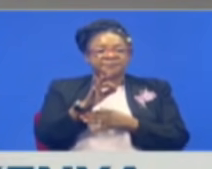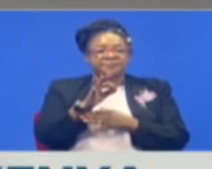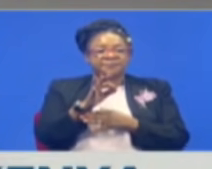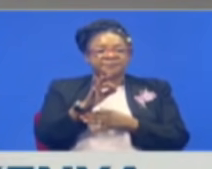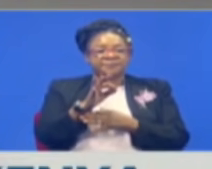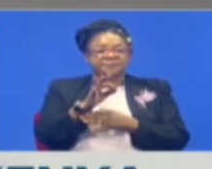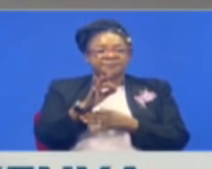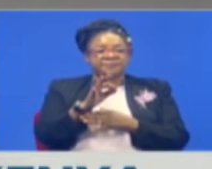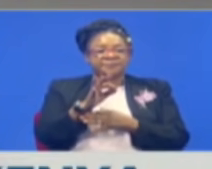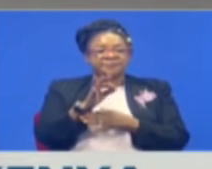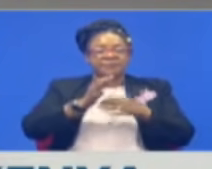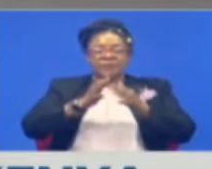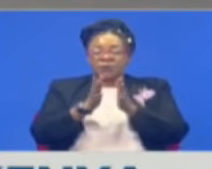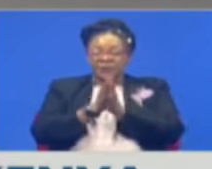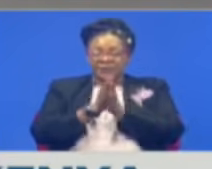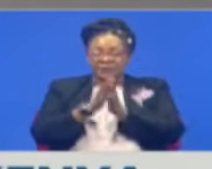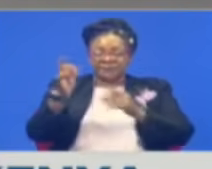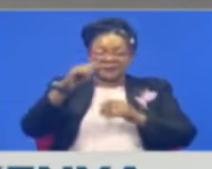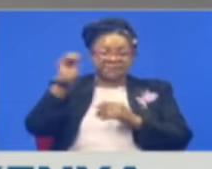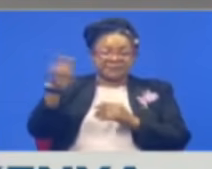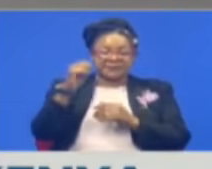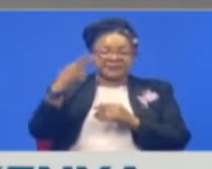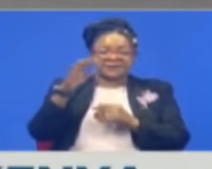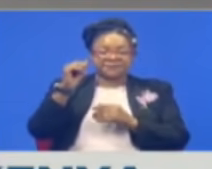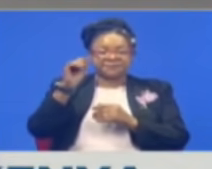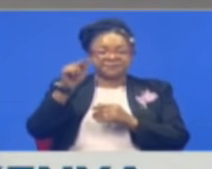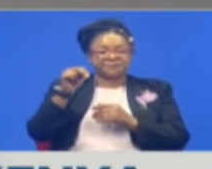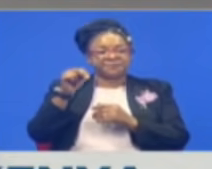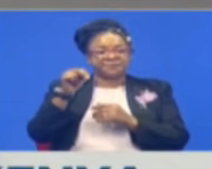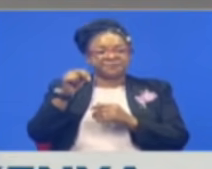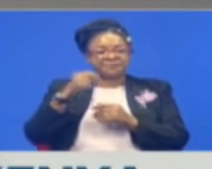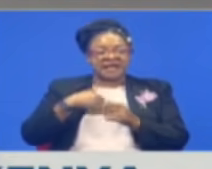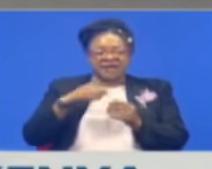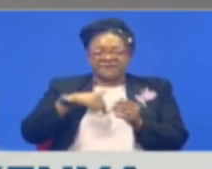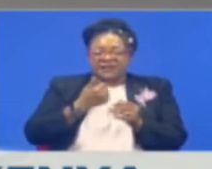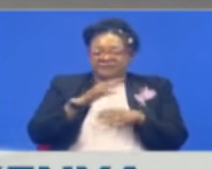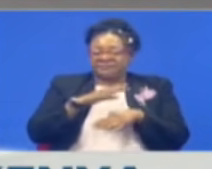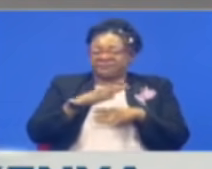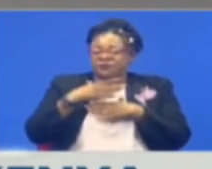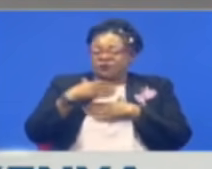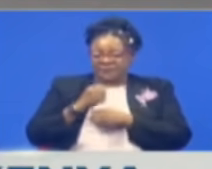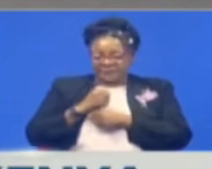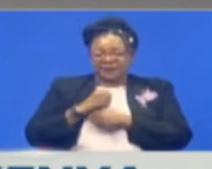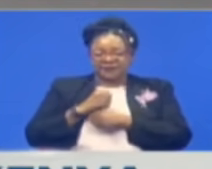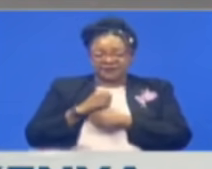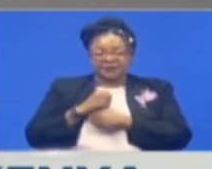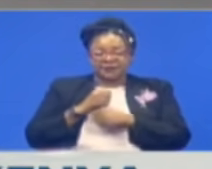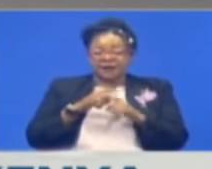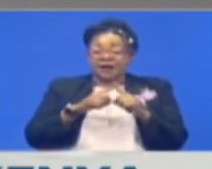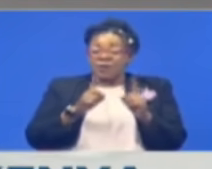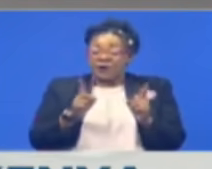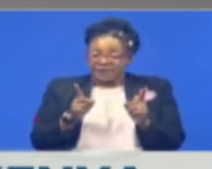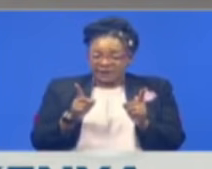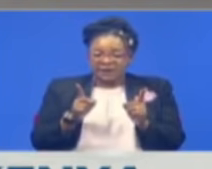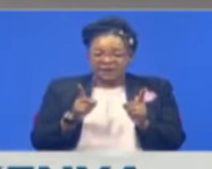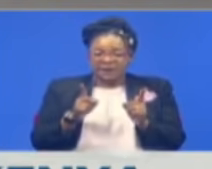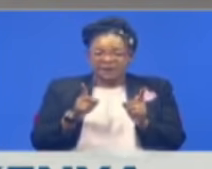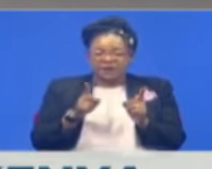with President Hassan, and I feel much more confident. However, I'm